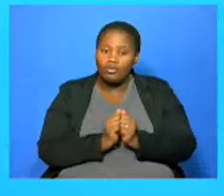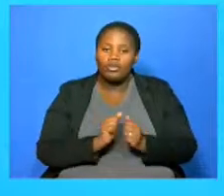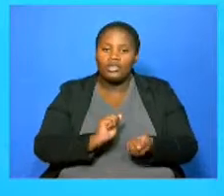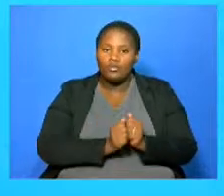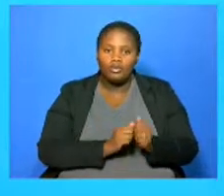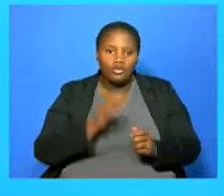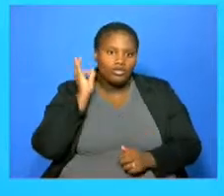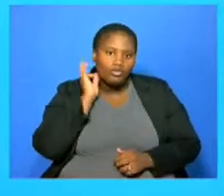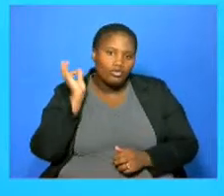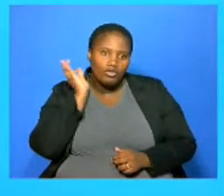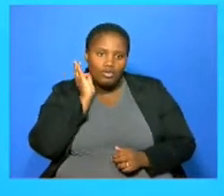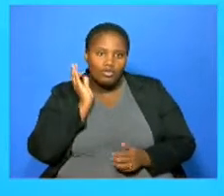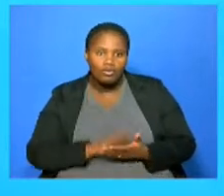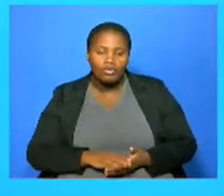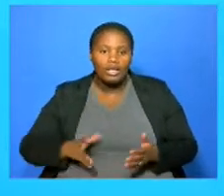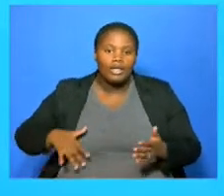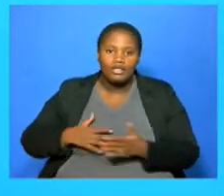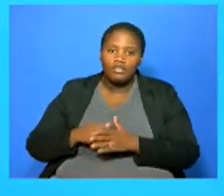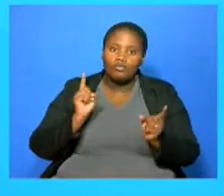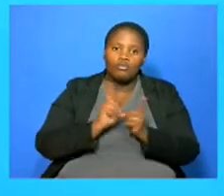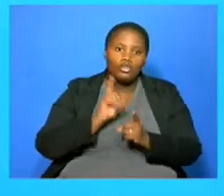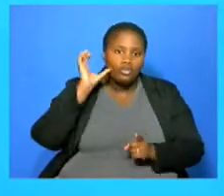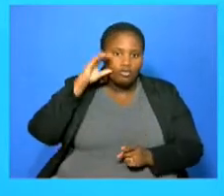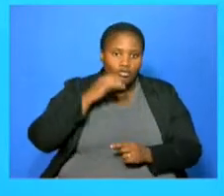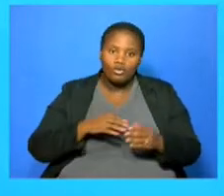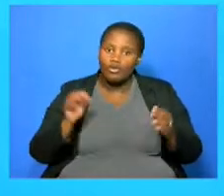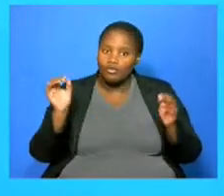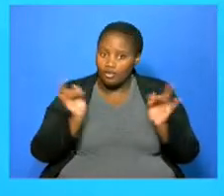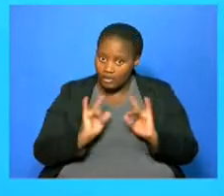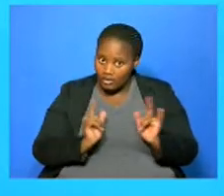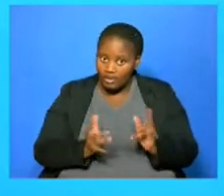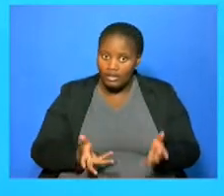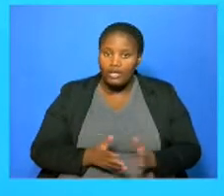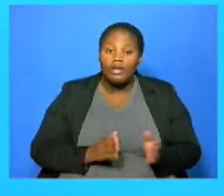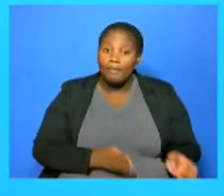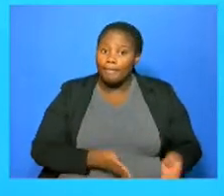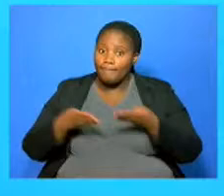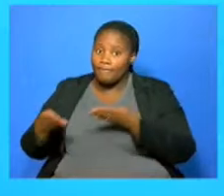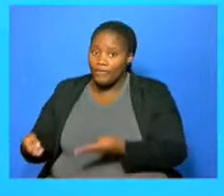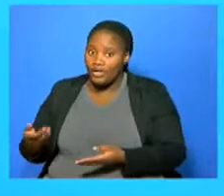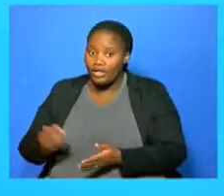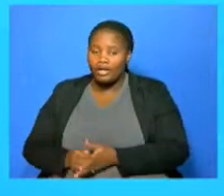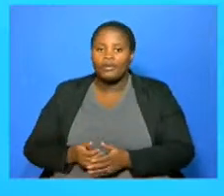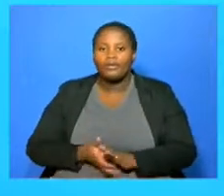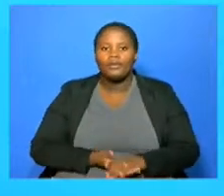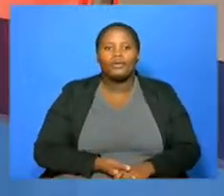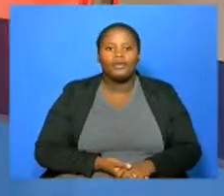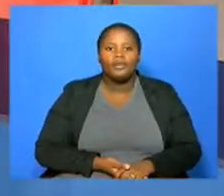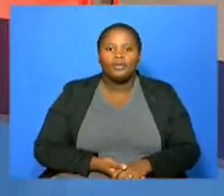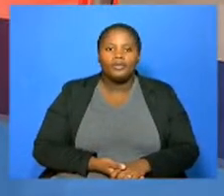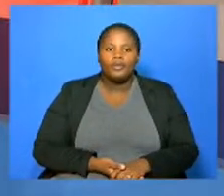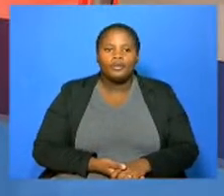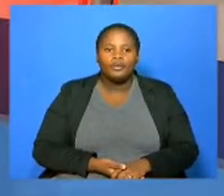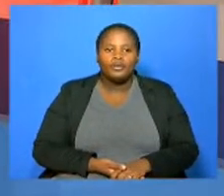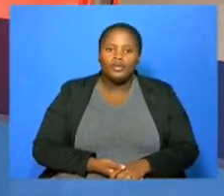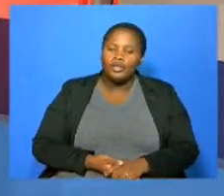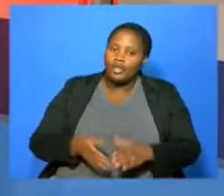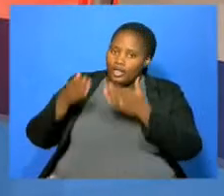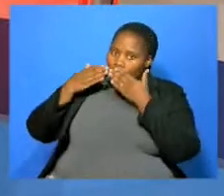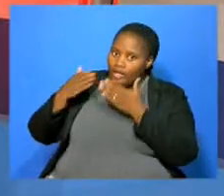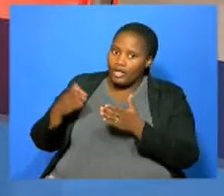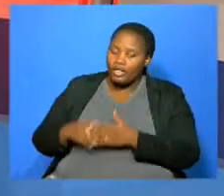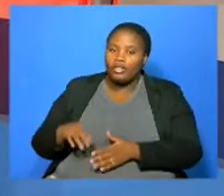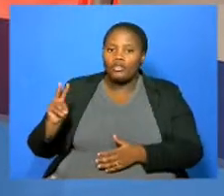Botswana Tonight Sports Desk. Until we meet tomorrow, have a blessed night. Now let me bring it back to Komutso. Komutso. Thank you so